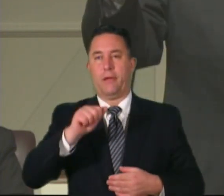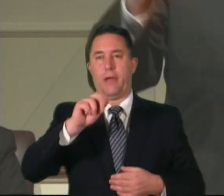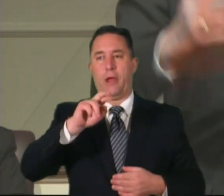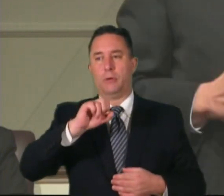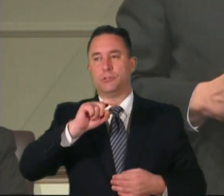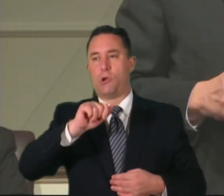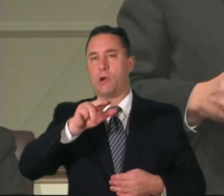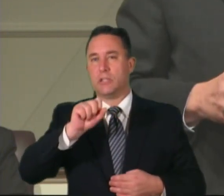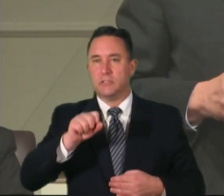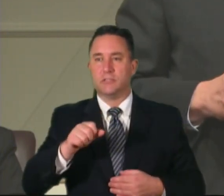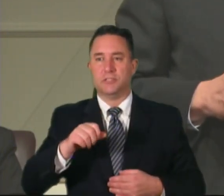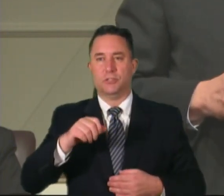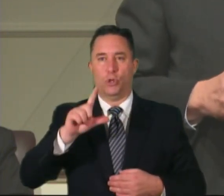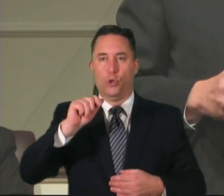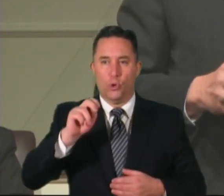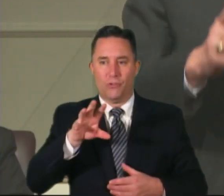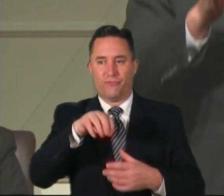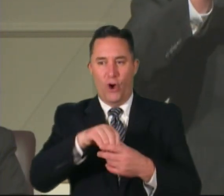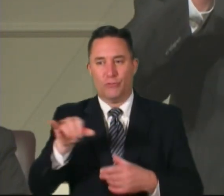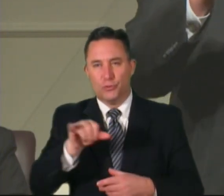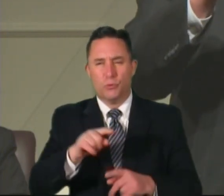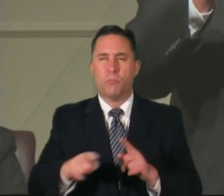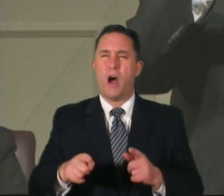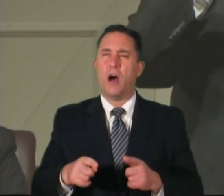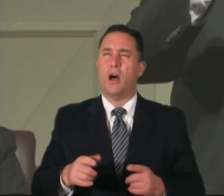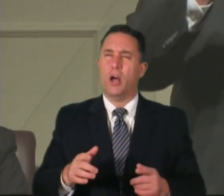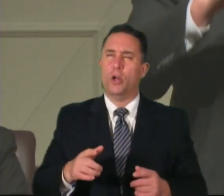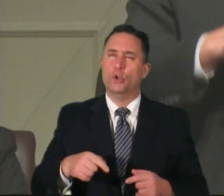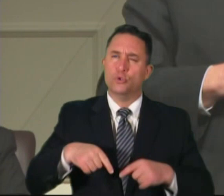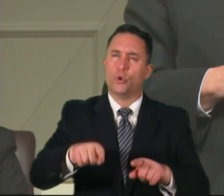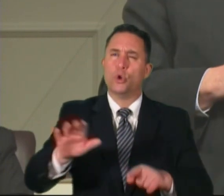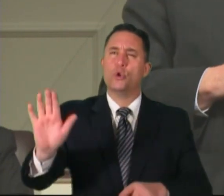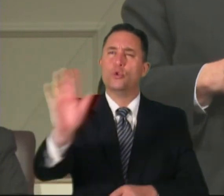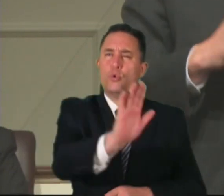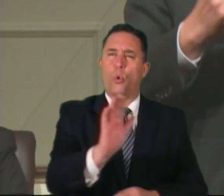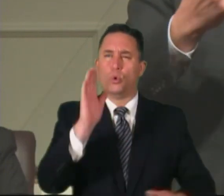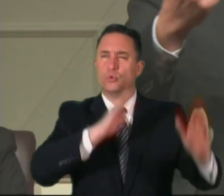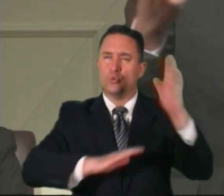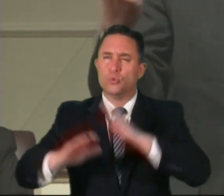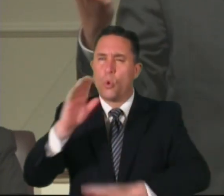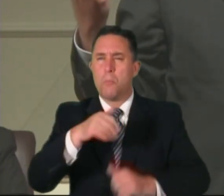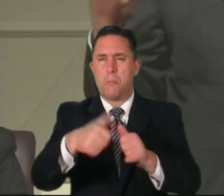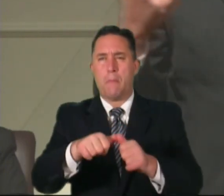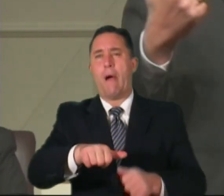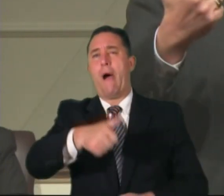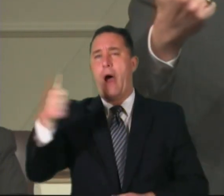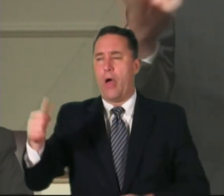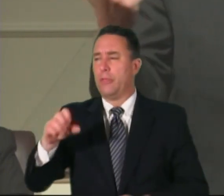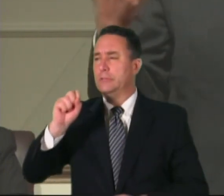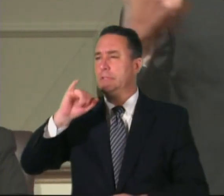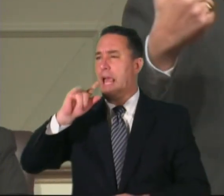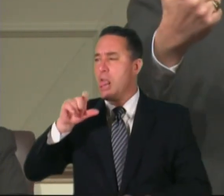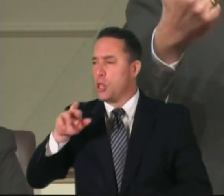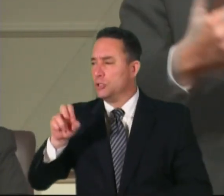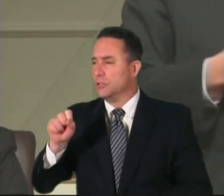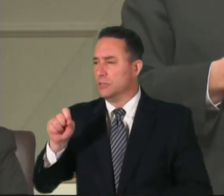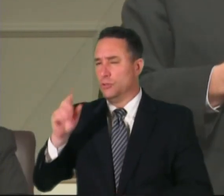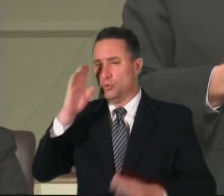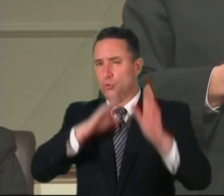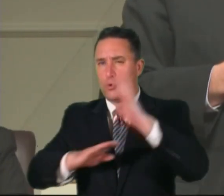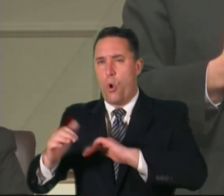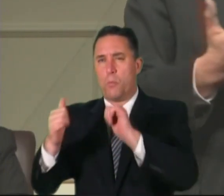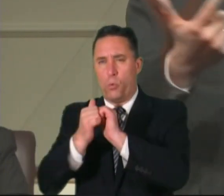Aristarchus and Luke had a part as well. But friend, I want to encourage you during your storm, remember there are other sailors in the storm with